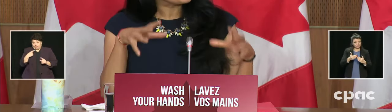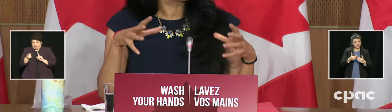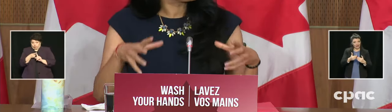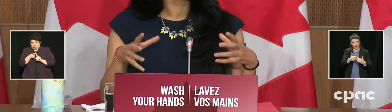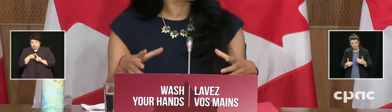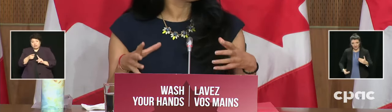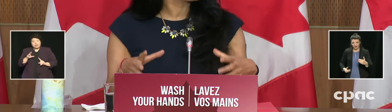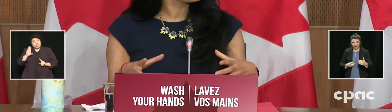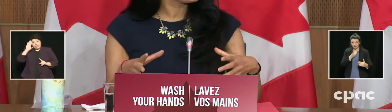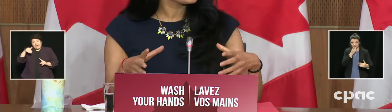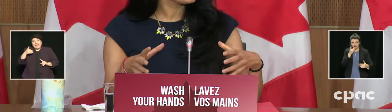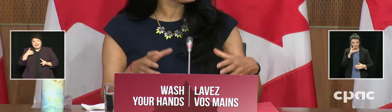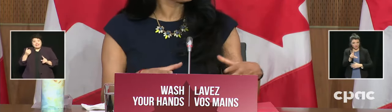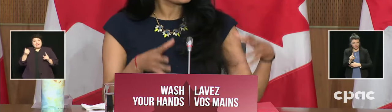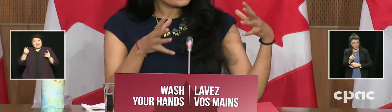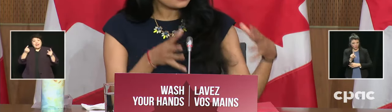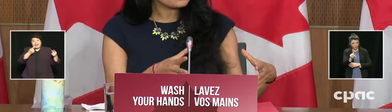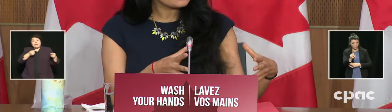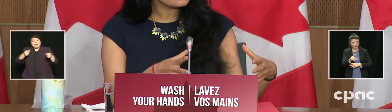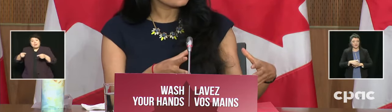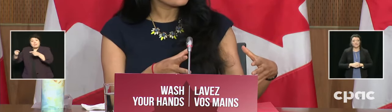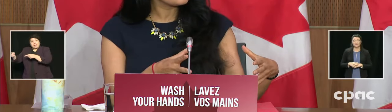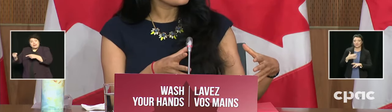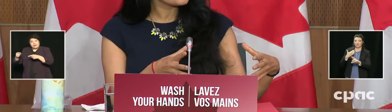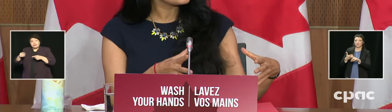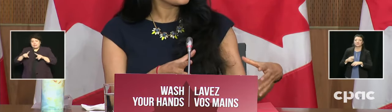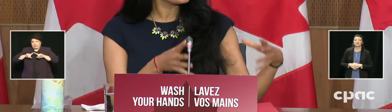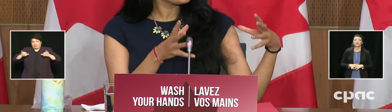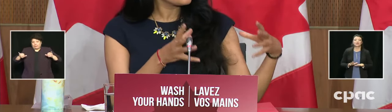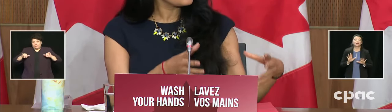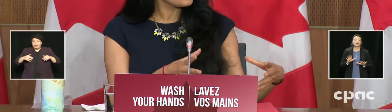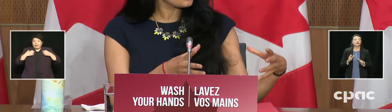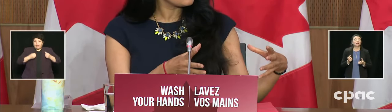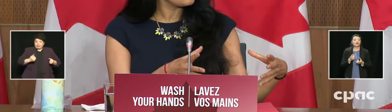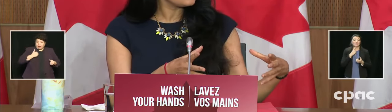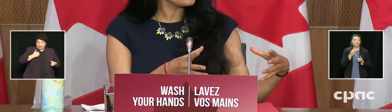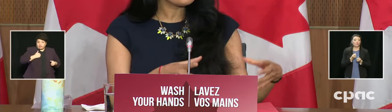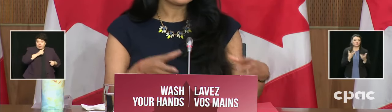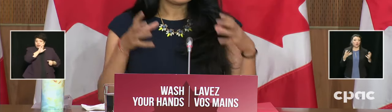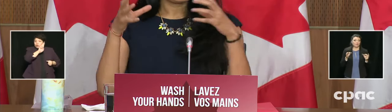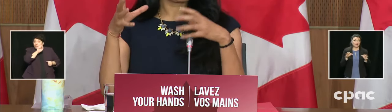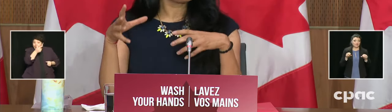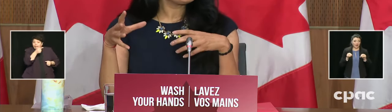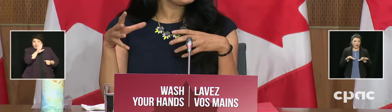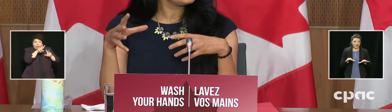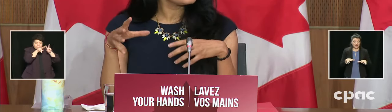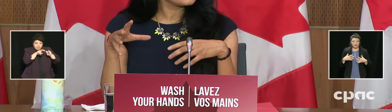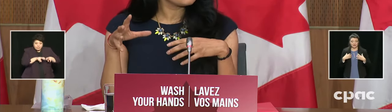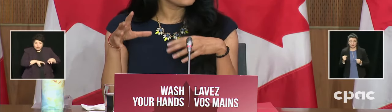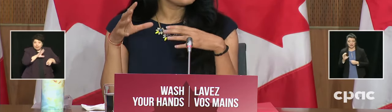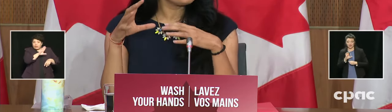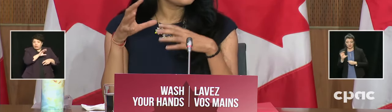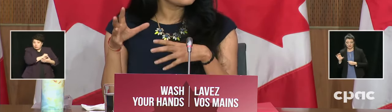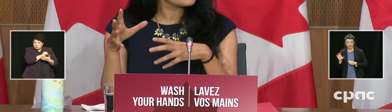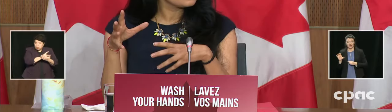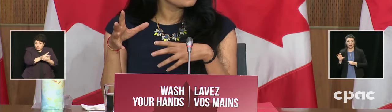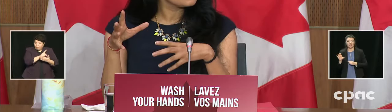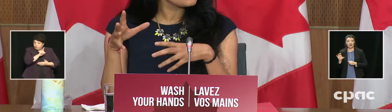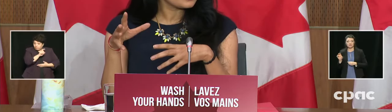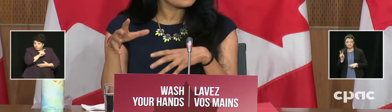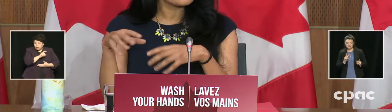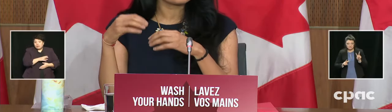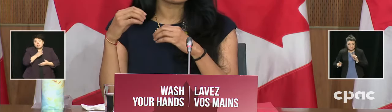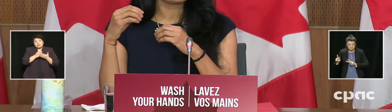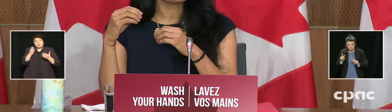mean, there's multiple things happening at the same time. So Health Canada, on the regulatory side, we're doing our review. The companies that have already finished their